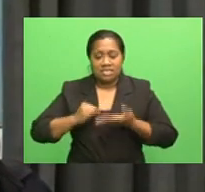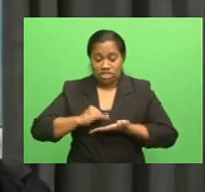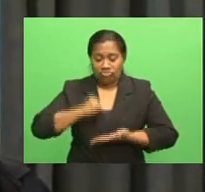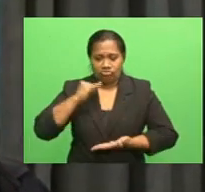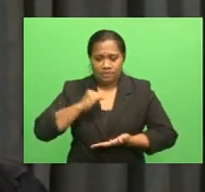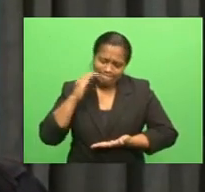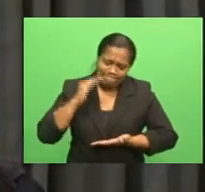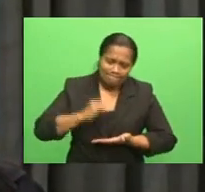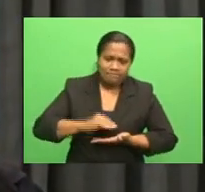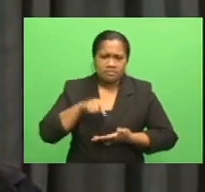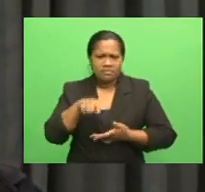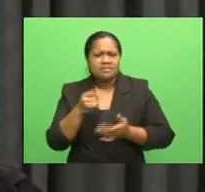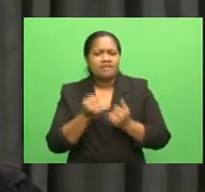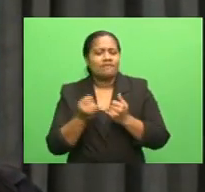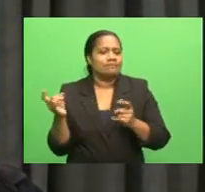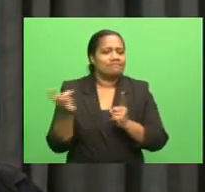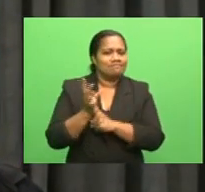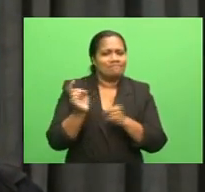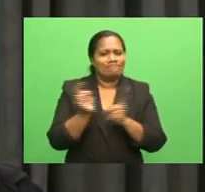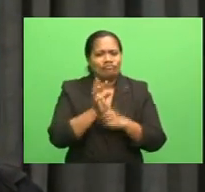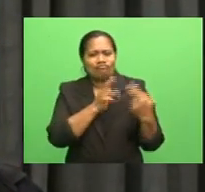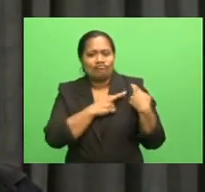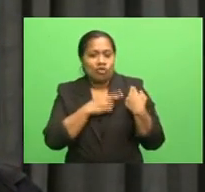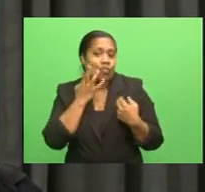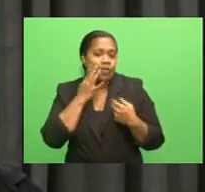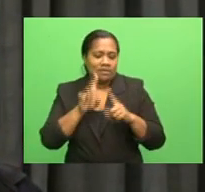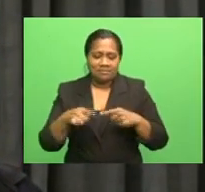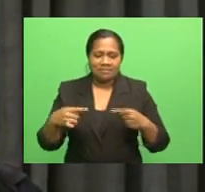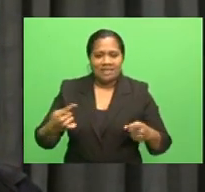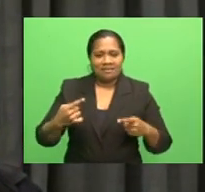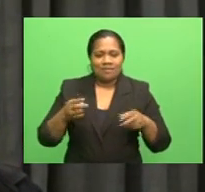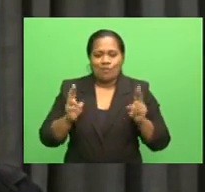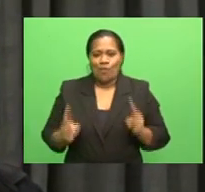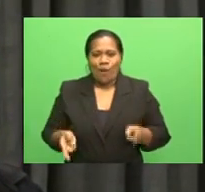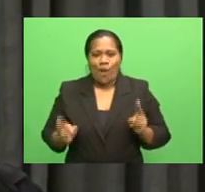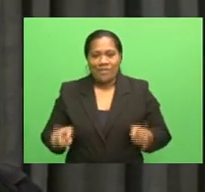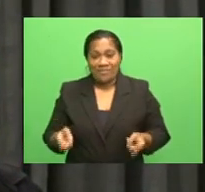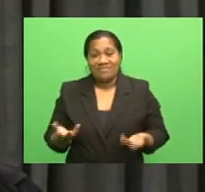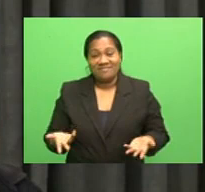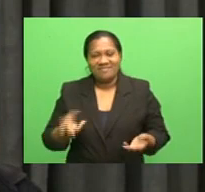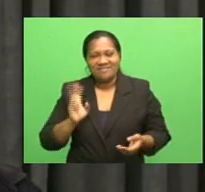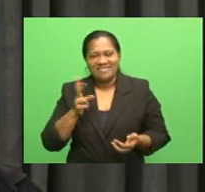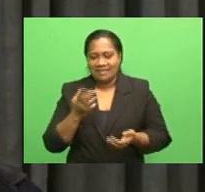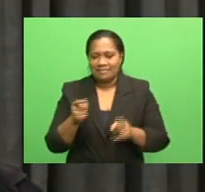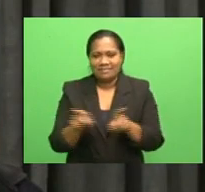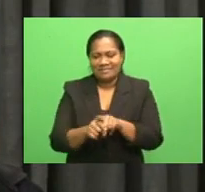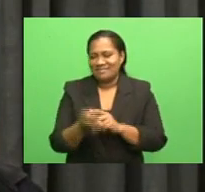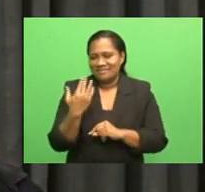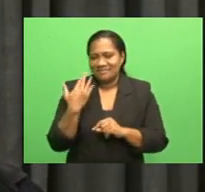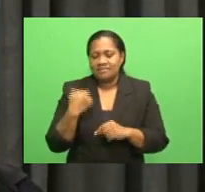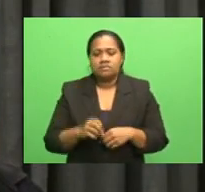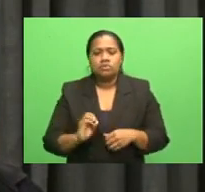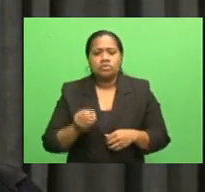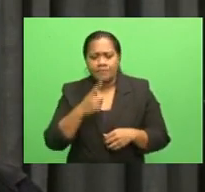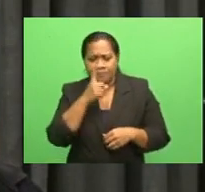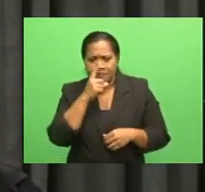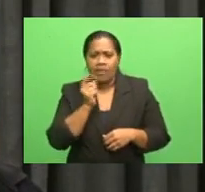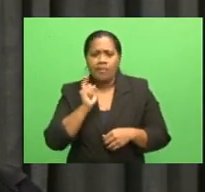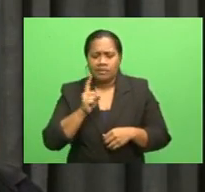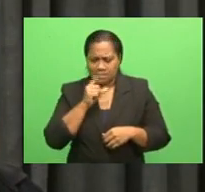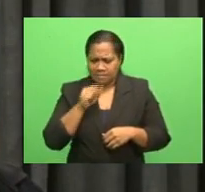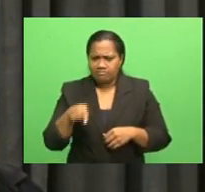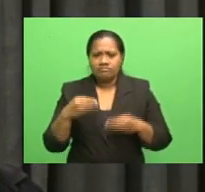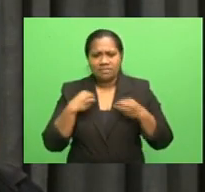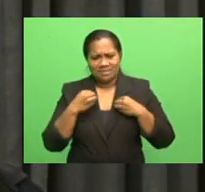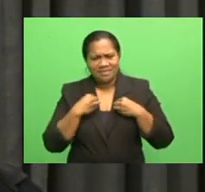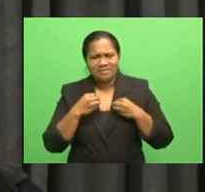a crucial role once things normalizes, once the credit risk for businesses come down, to be able to rebound, businesses being able to take